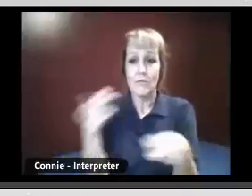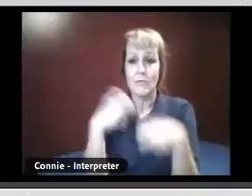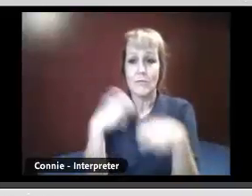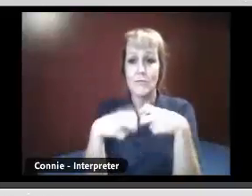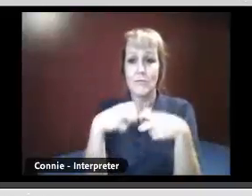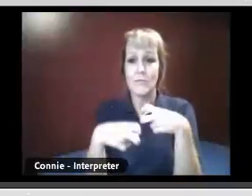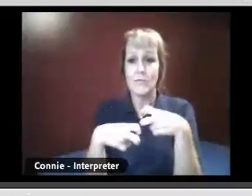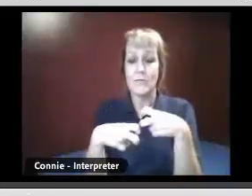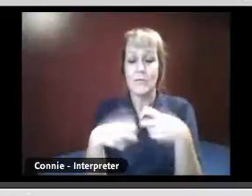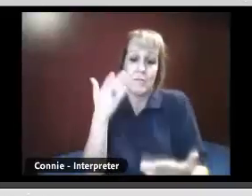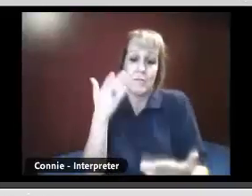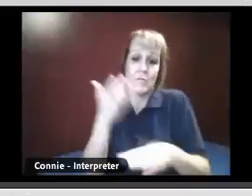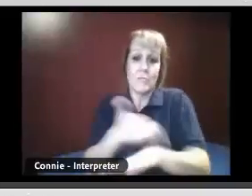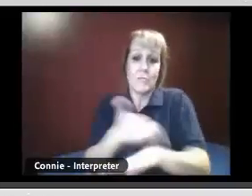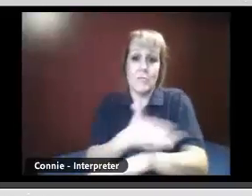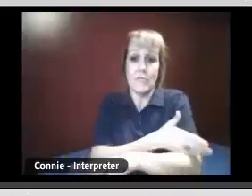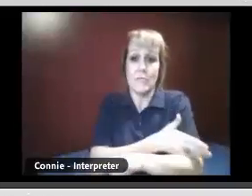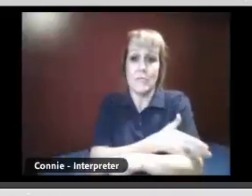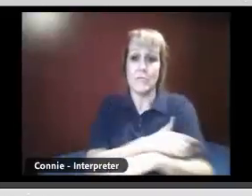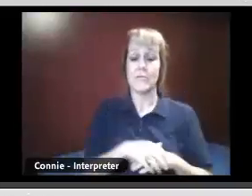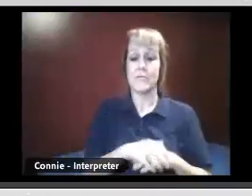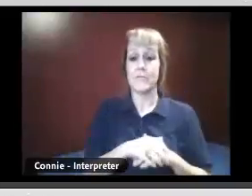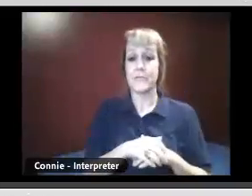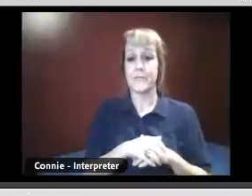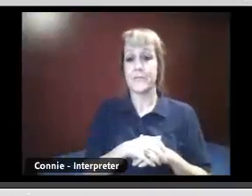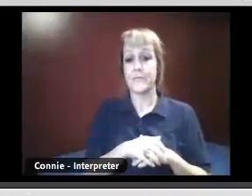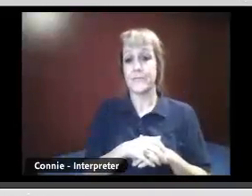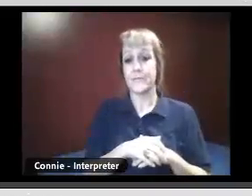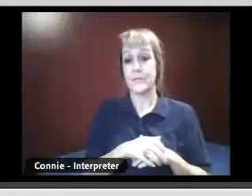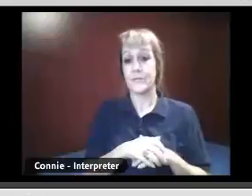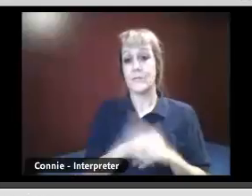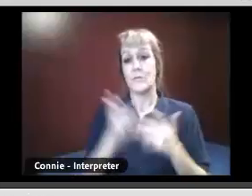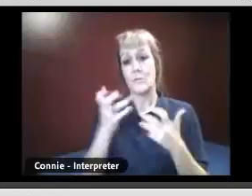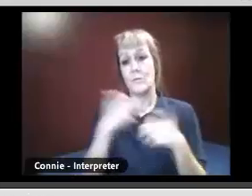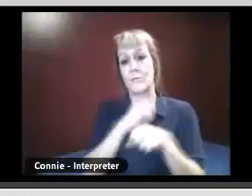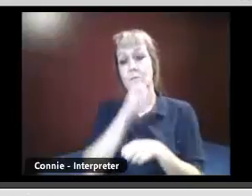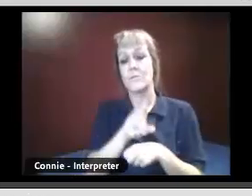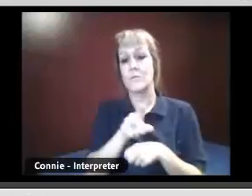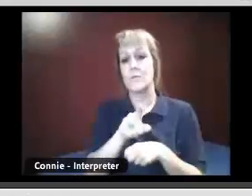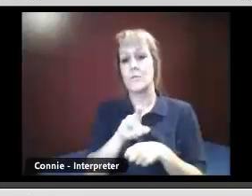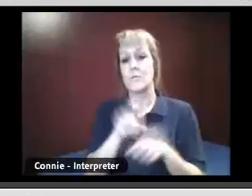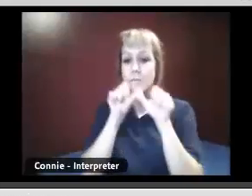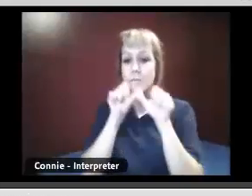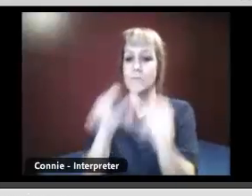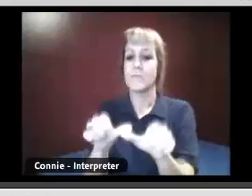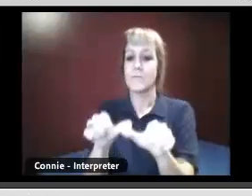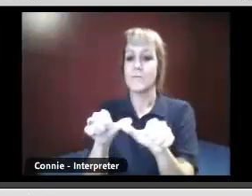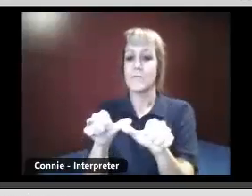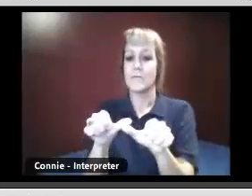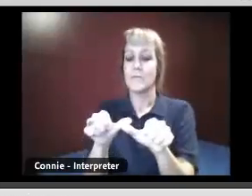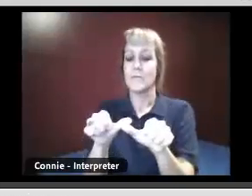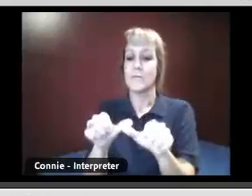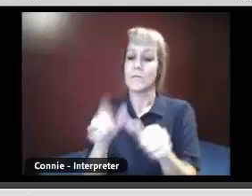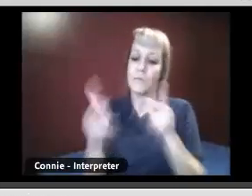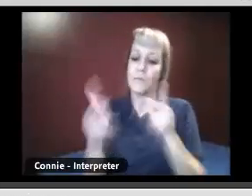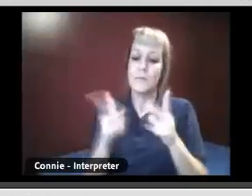lot of progress. And so we want to make sure that people continue. I mean, that's always the challenge, to keep people moving